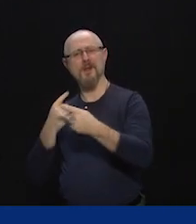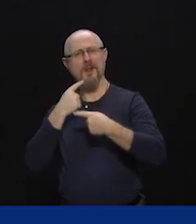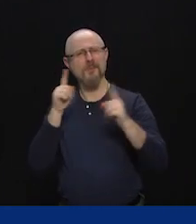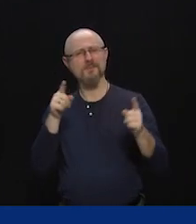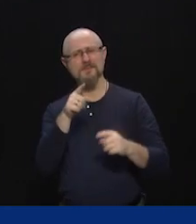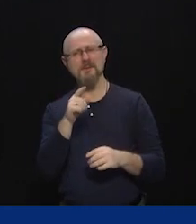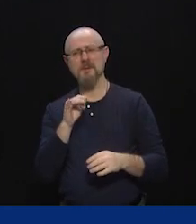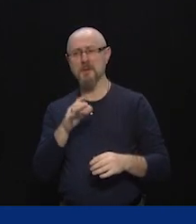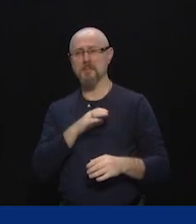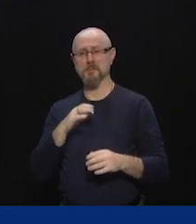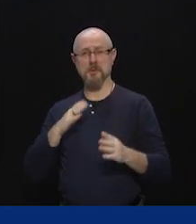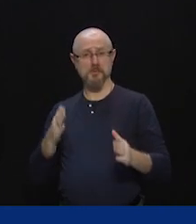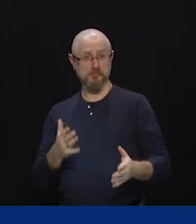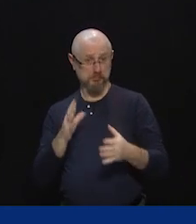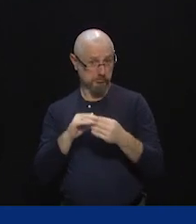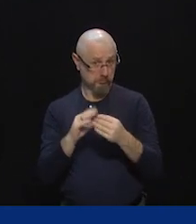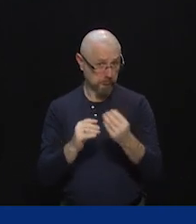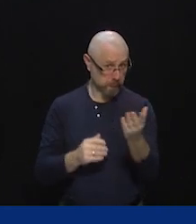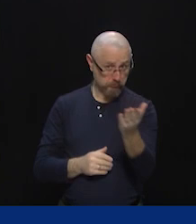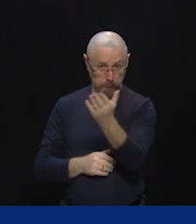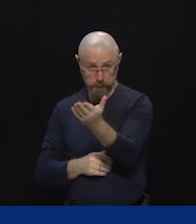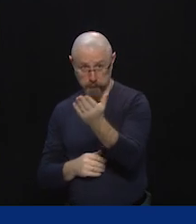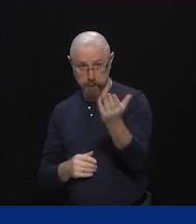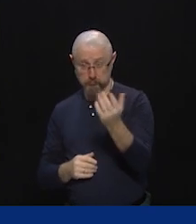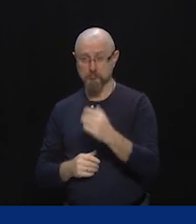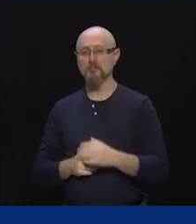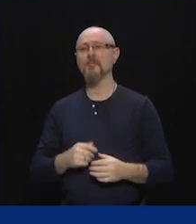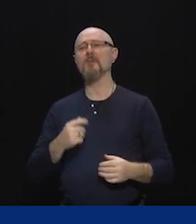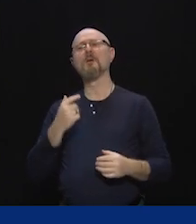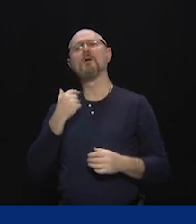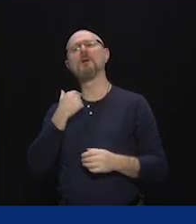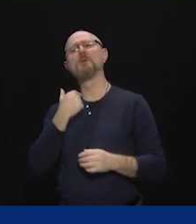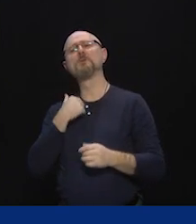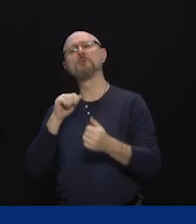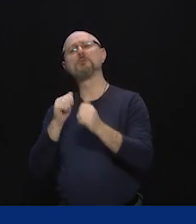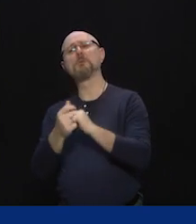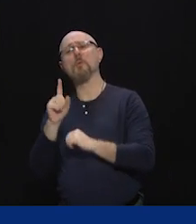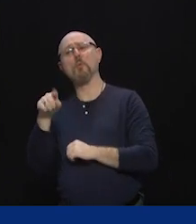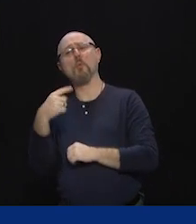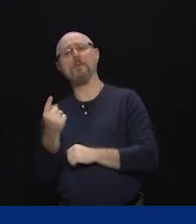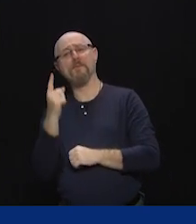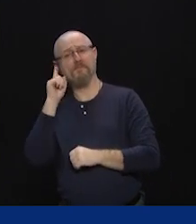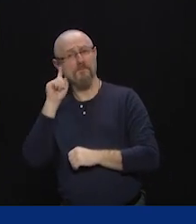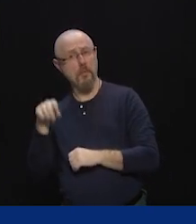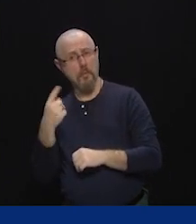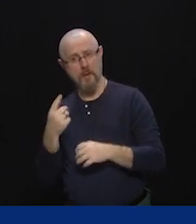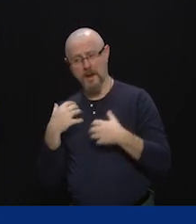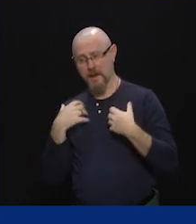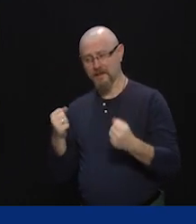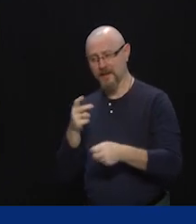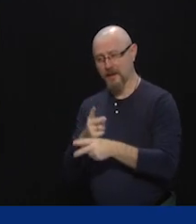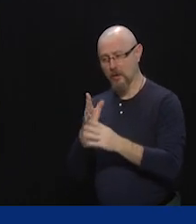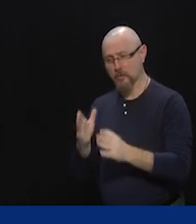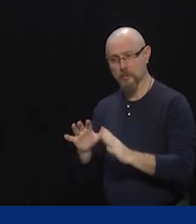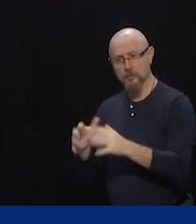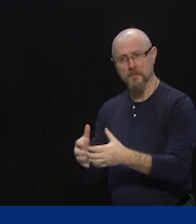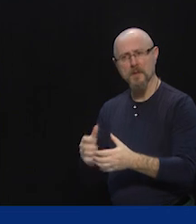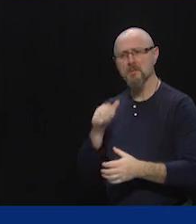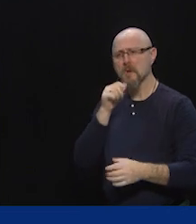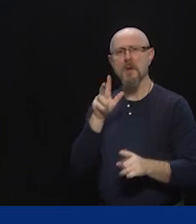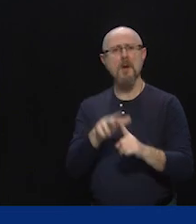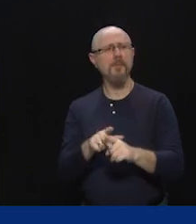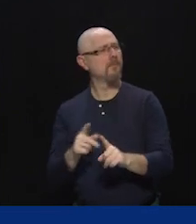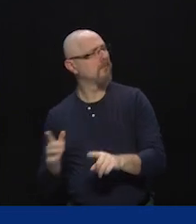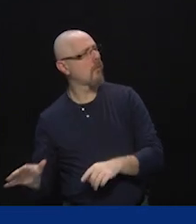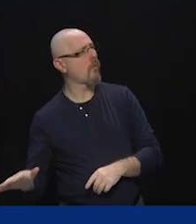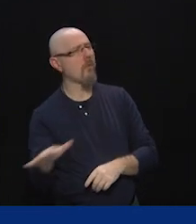on this. Why not change them for the entire population? If it's safe for this whole group, essential workers